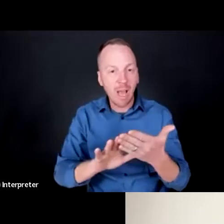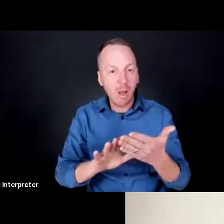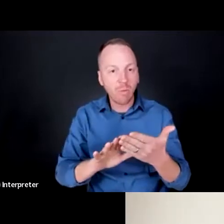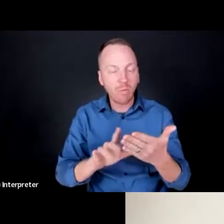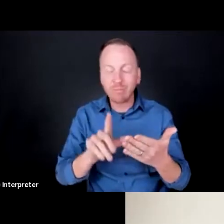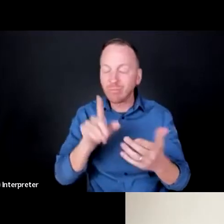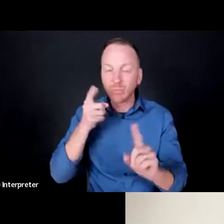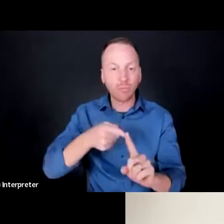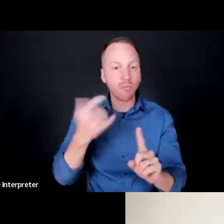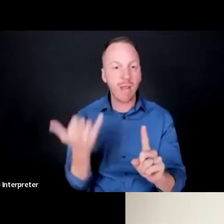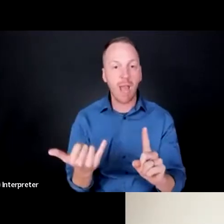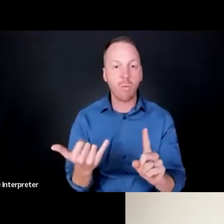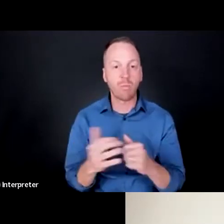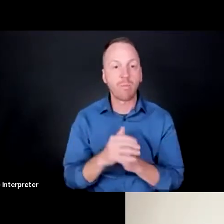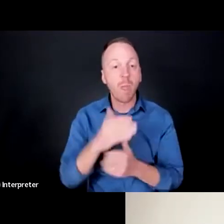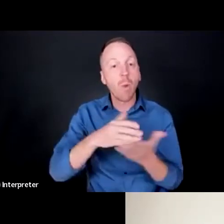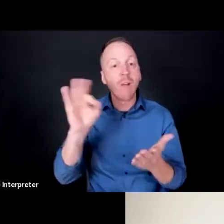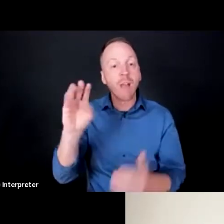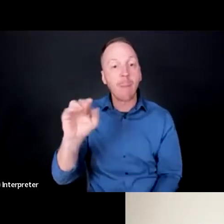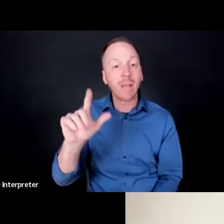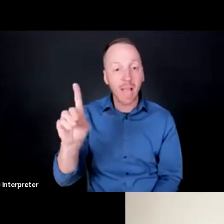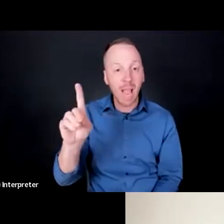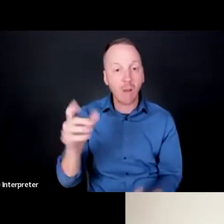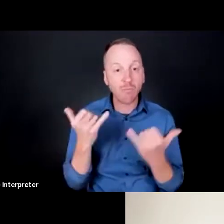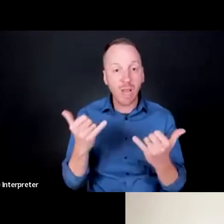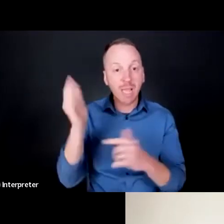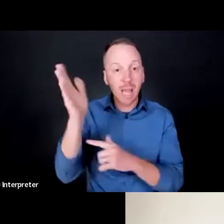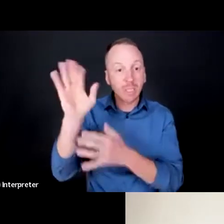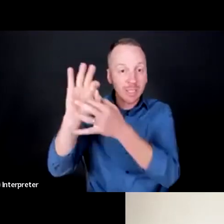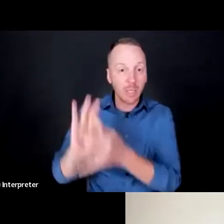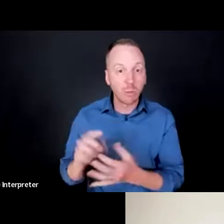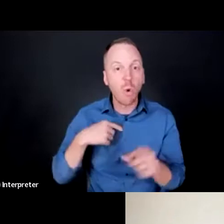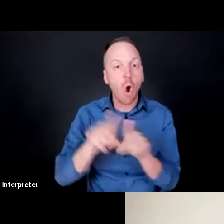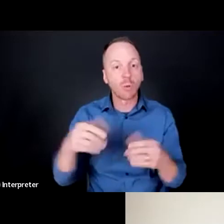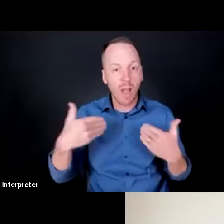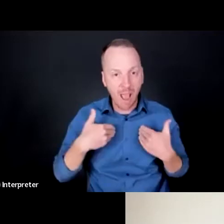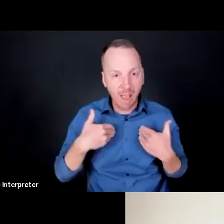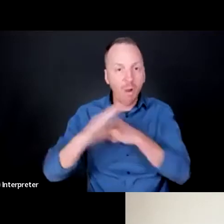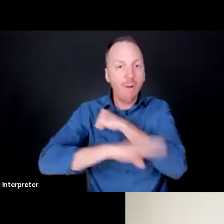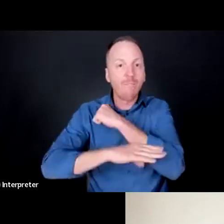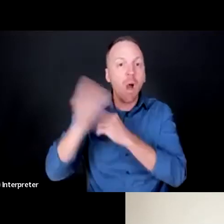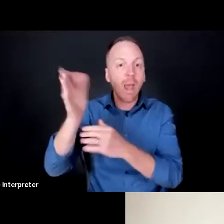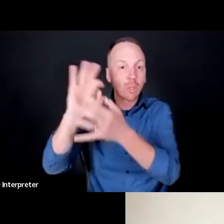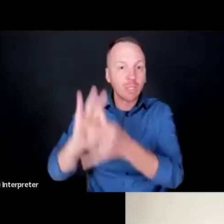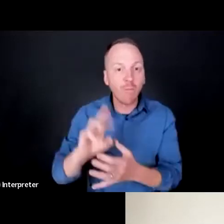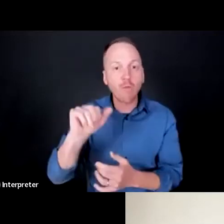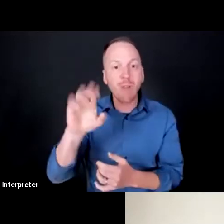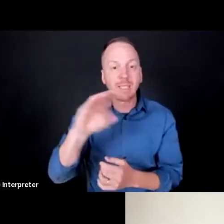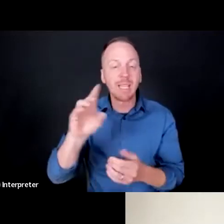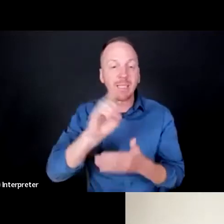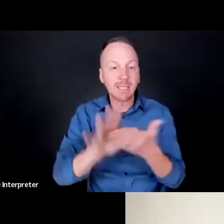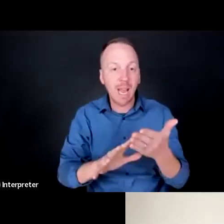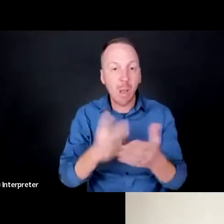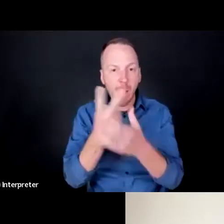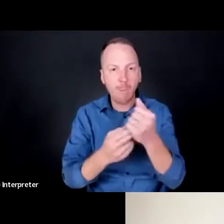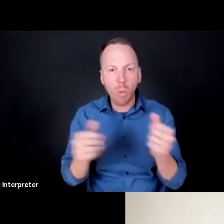now. As part of the MCAD's present lecture series, we also have the fall lecture series, Race and Design, and we know that the two are